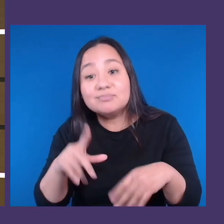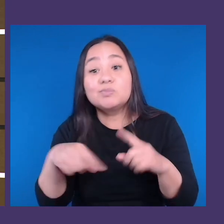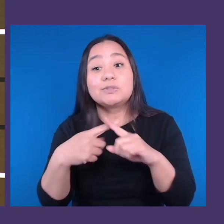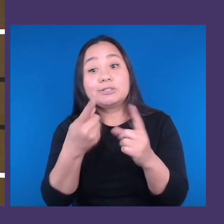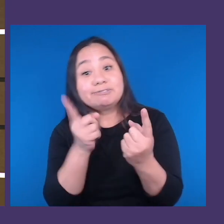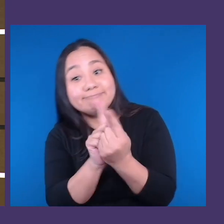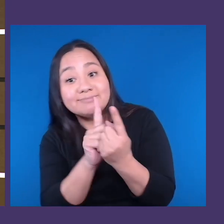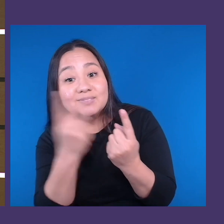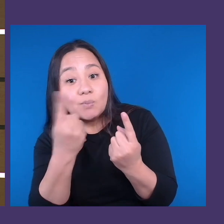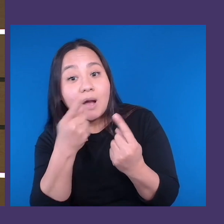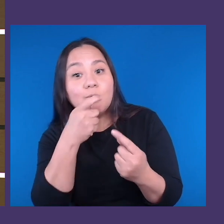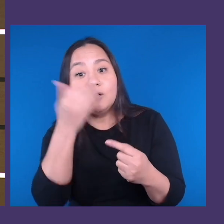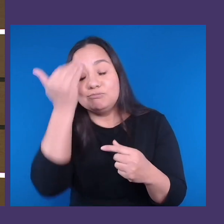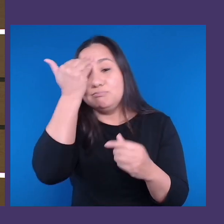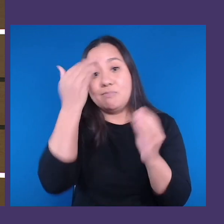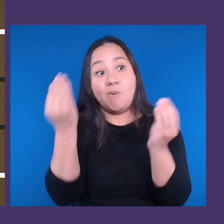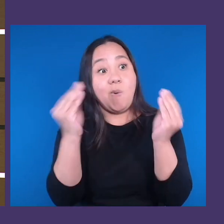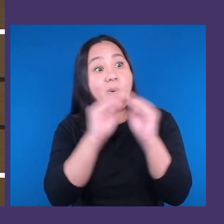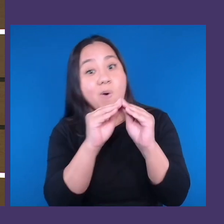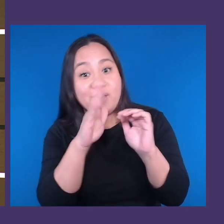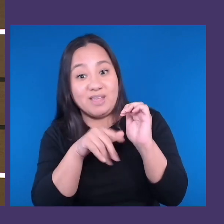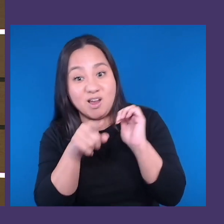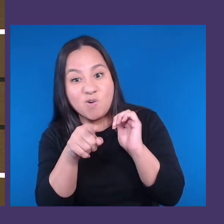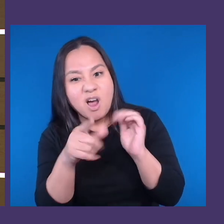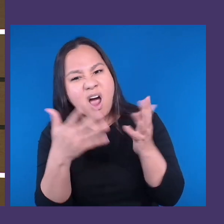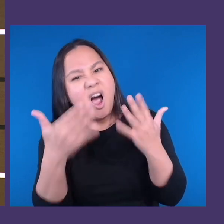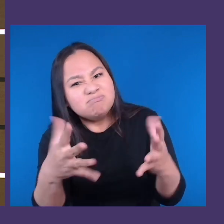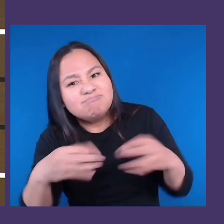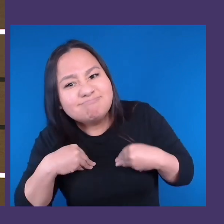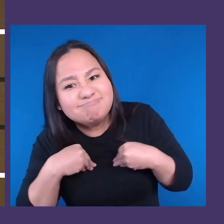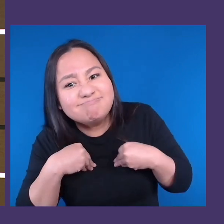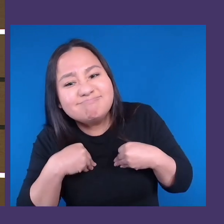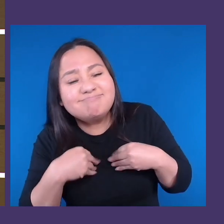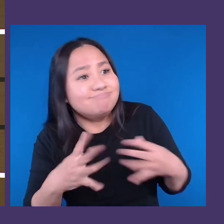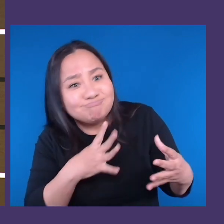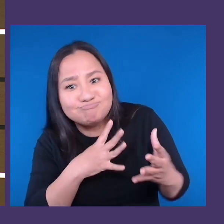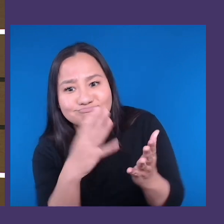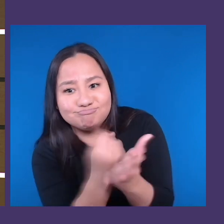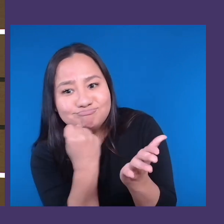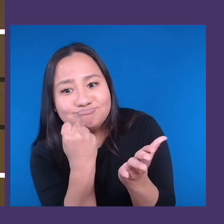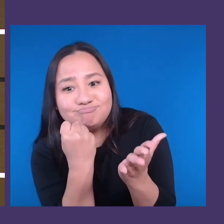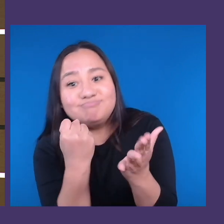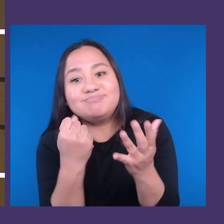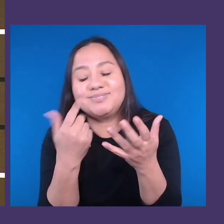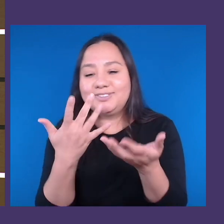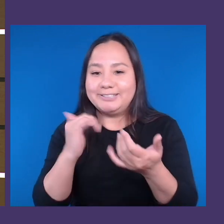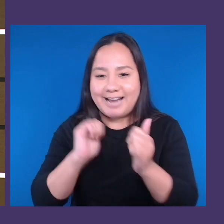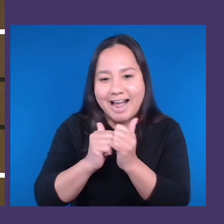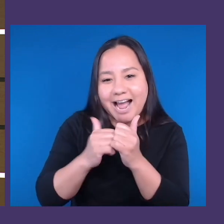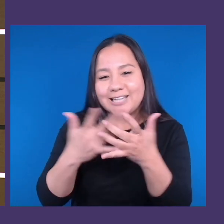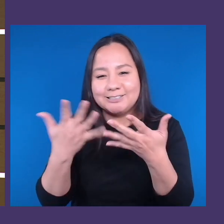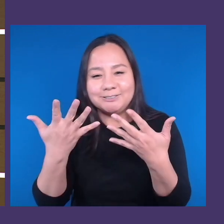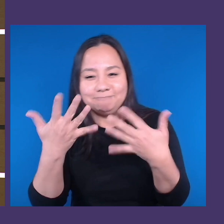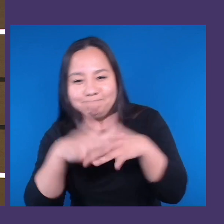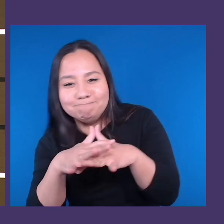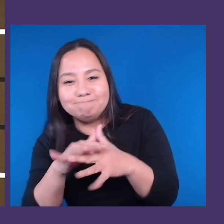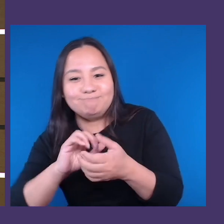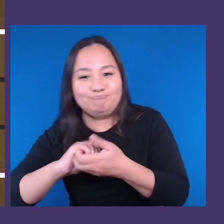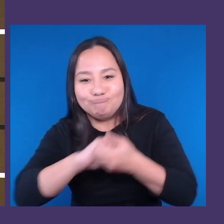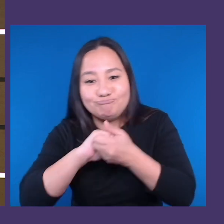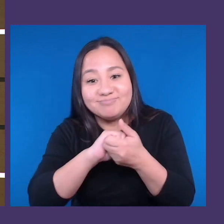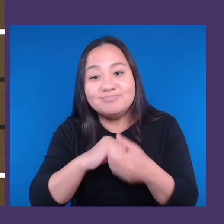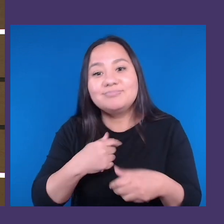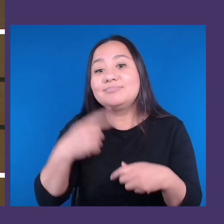embrace it. Yeah. And put it to work. I think more broadly, we are at a point in time when we're obviously investing in the technology,